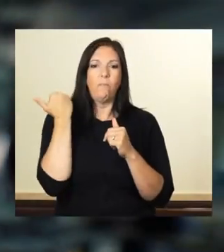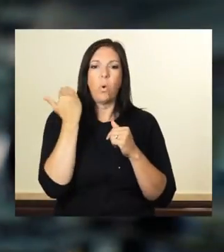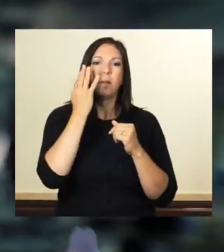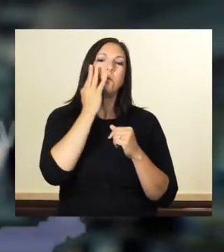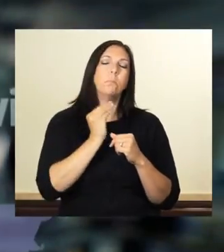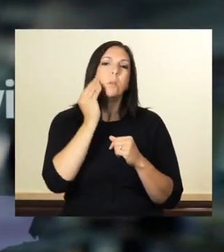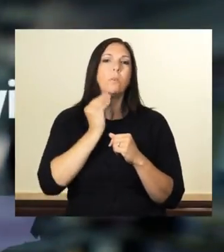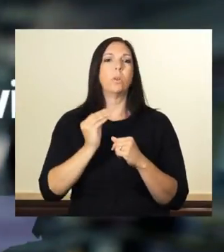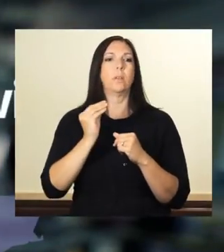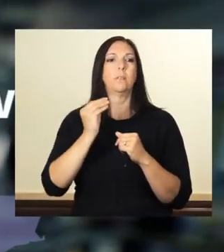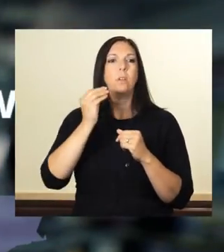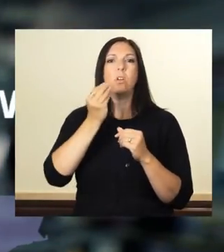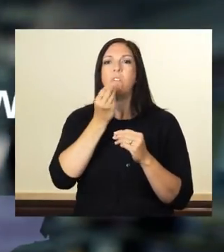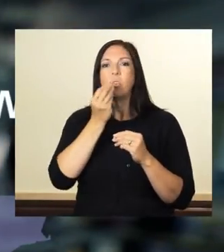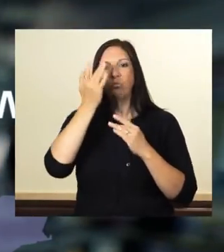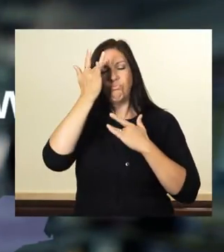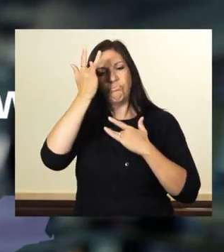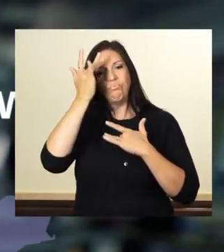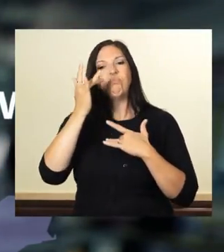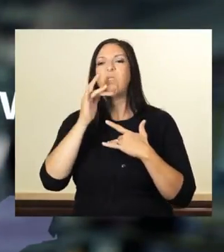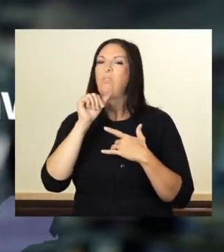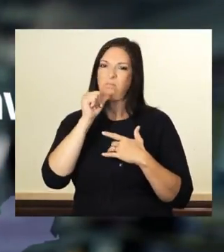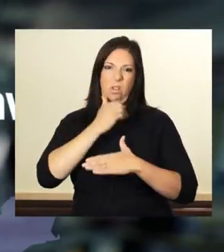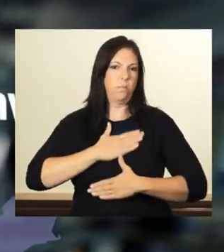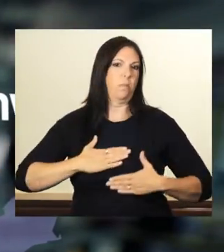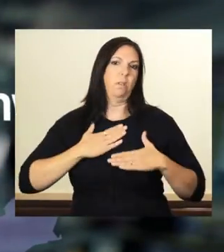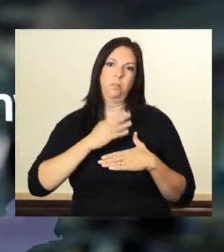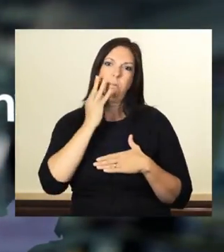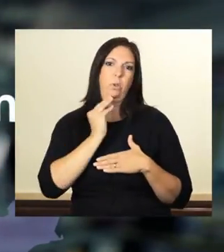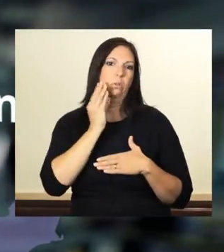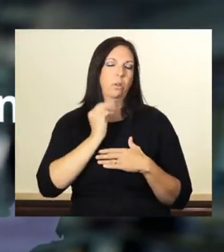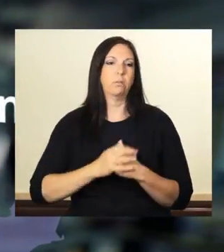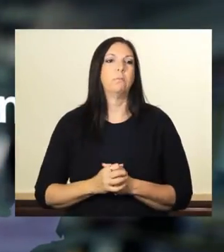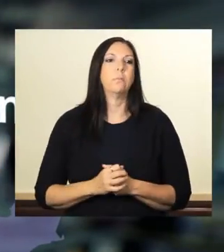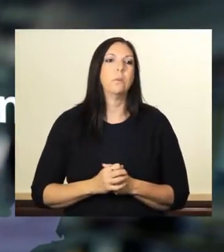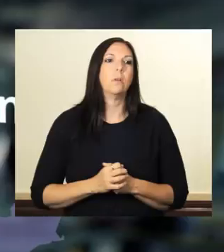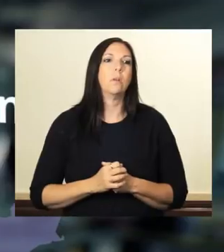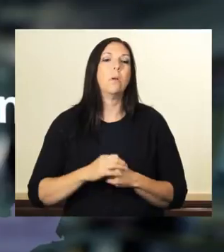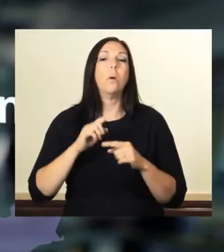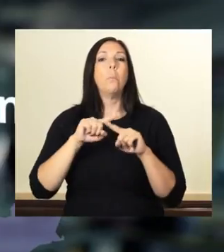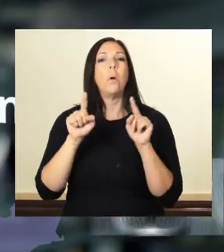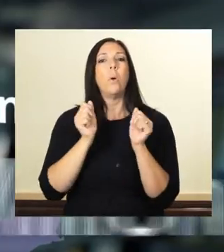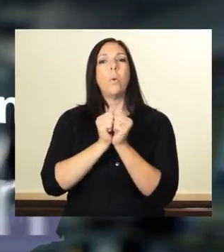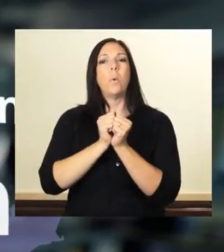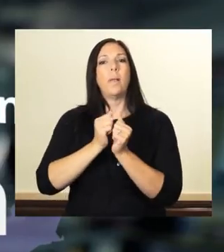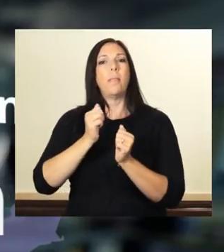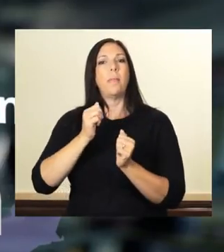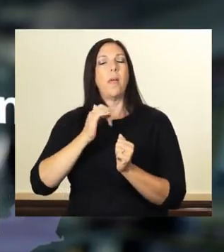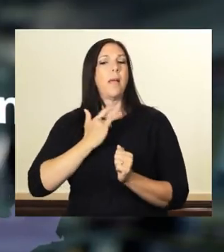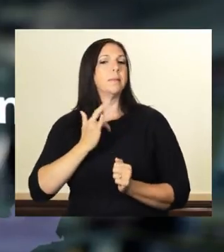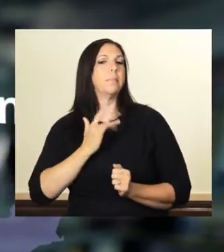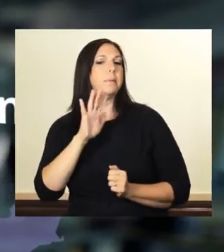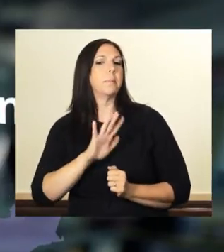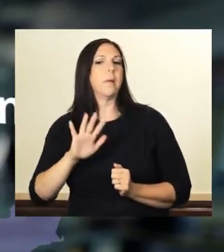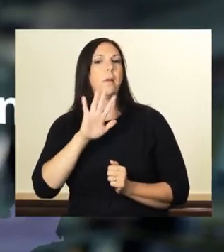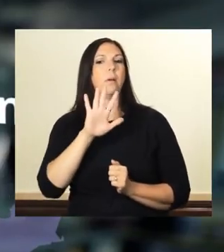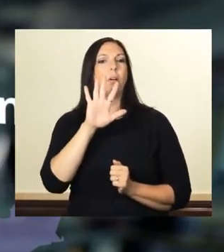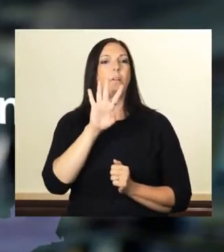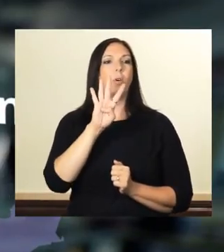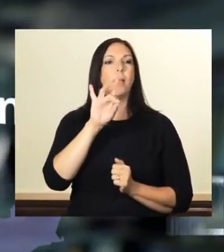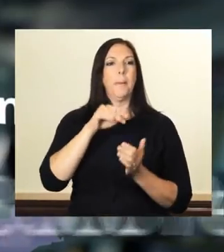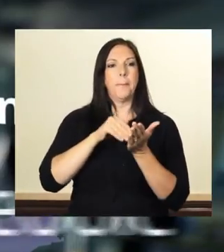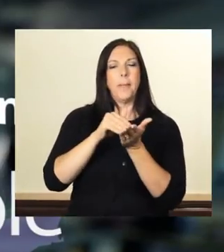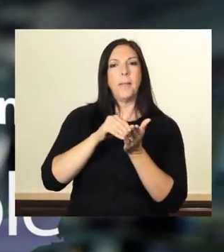knows it's an unpleasant experience. But with estimates that about 48 million Americans get sick,